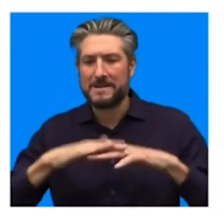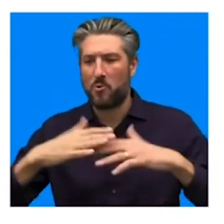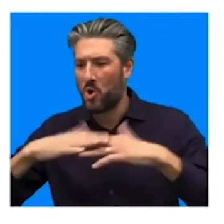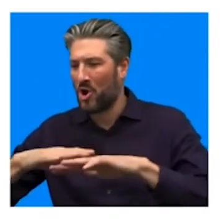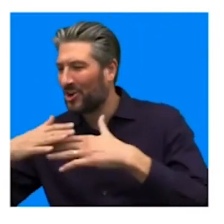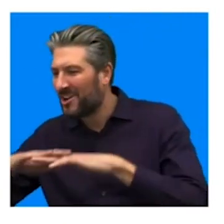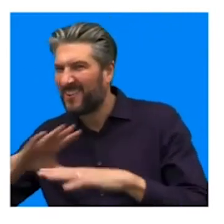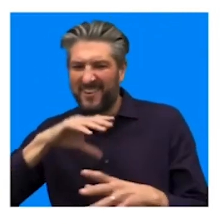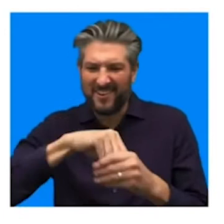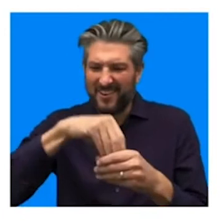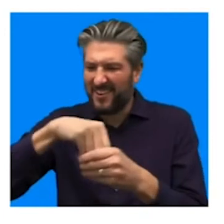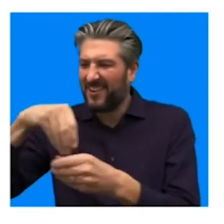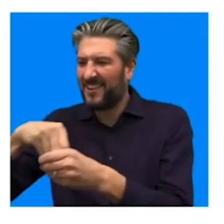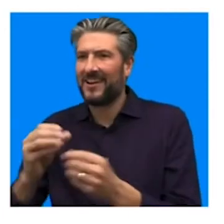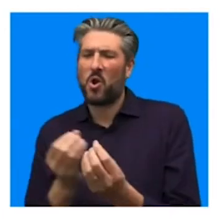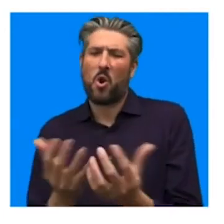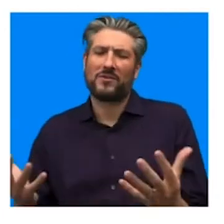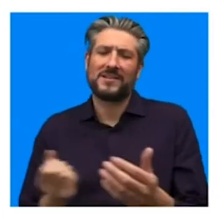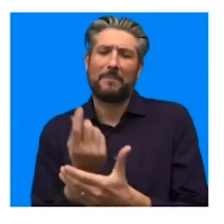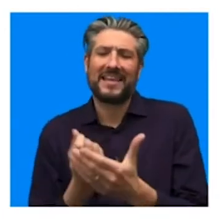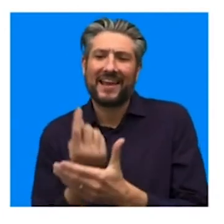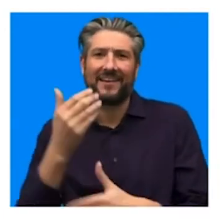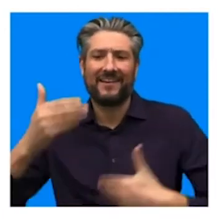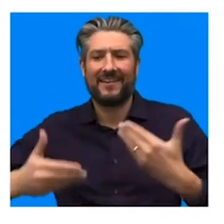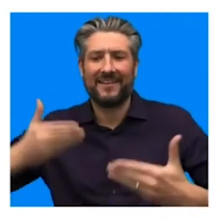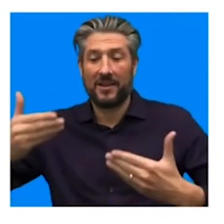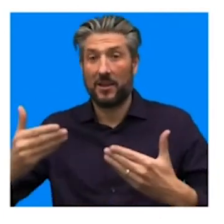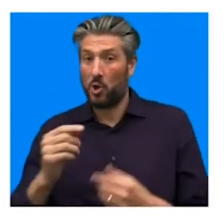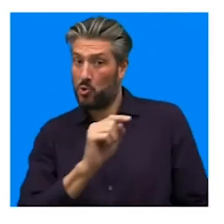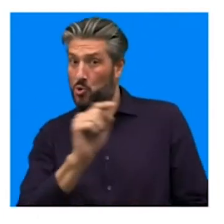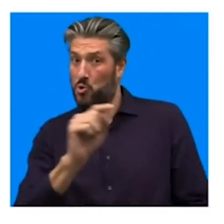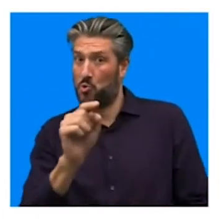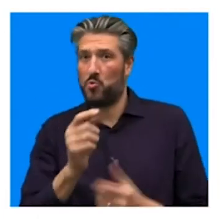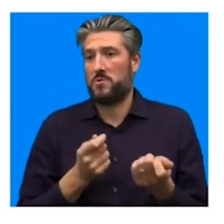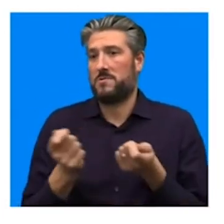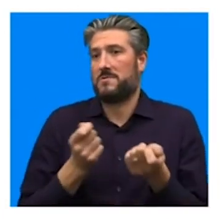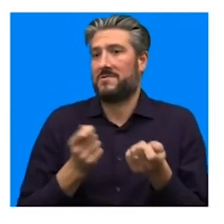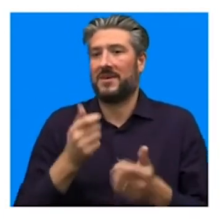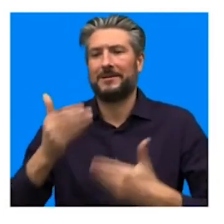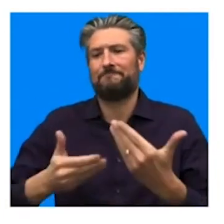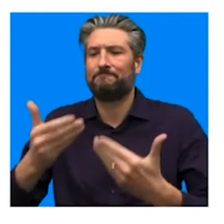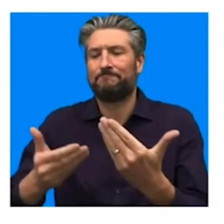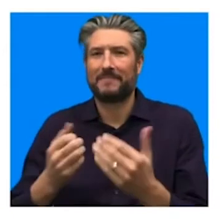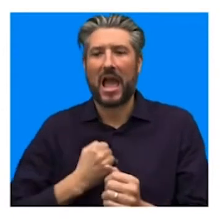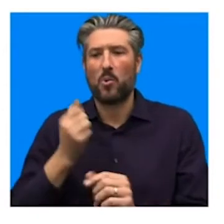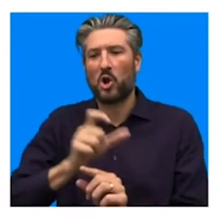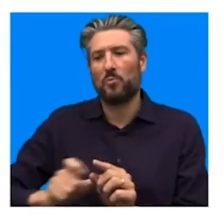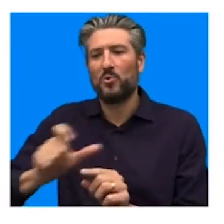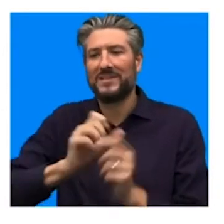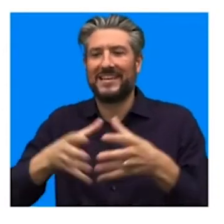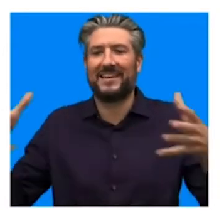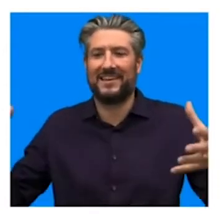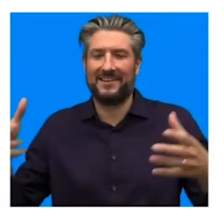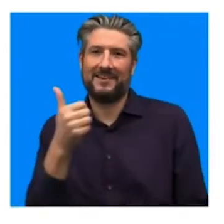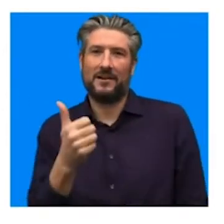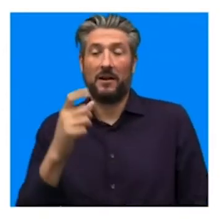on around us that you guys are organising and that others are organising, that we're part of that community. But I do think that that's a